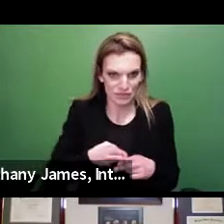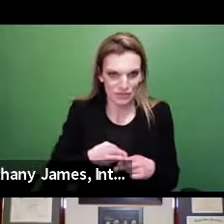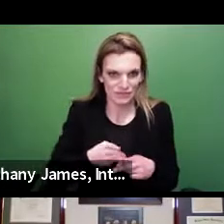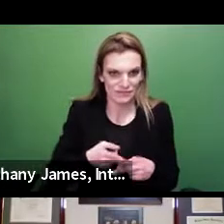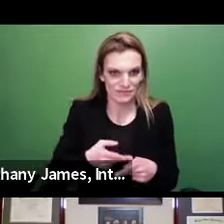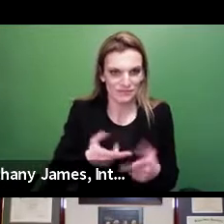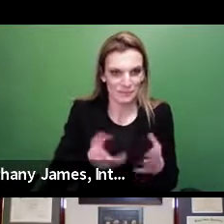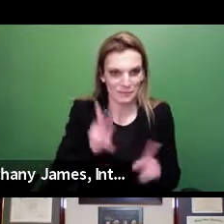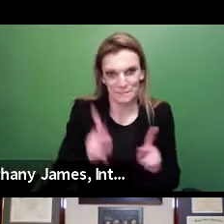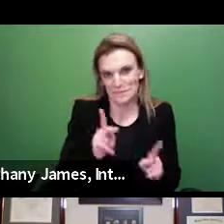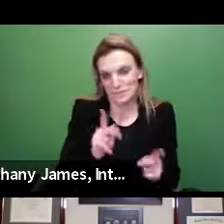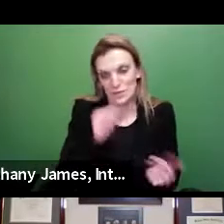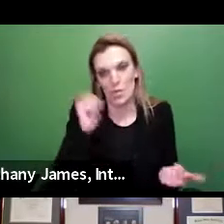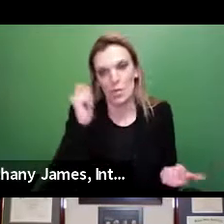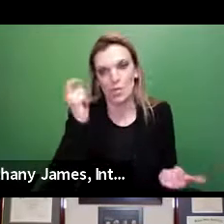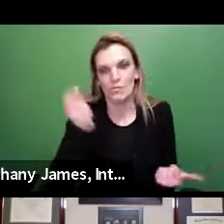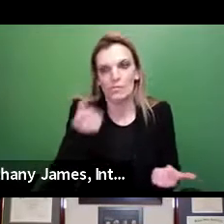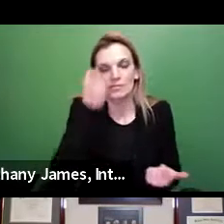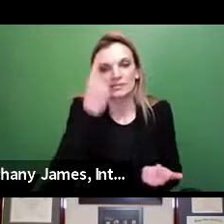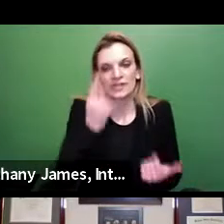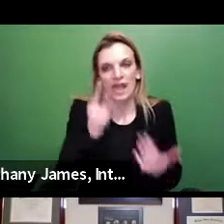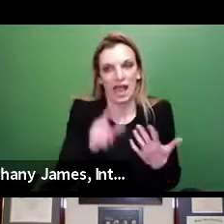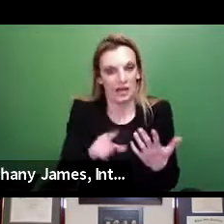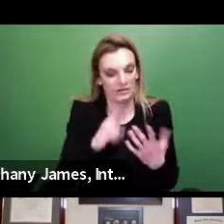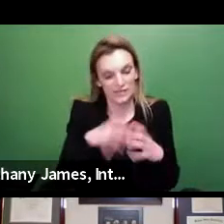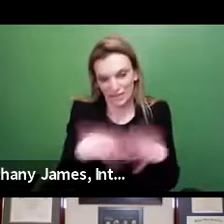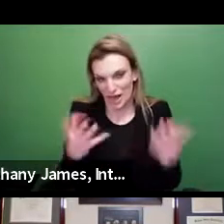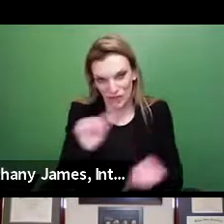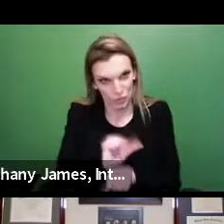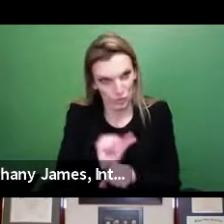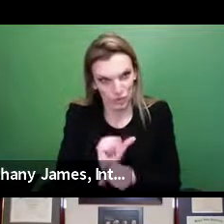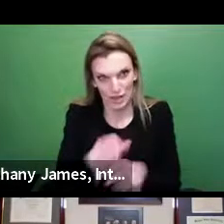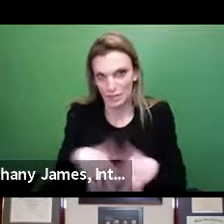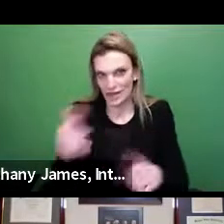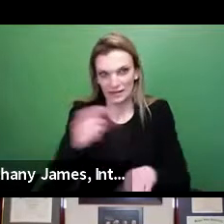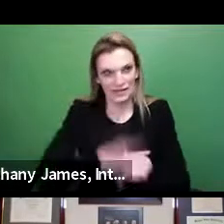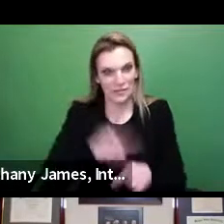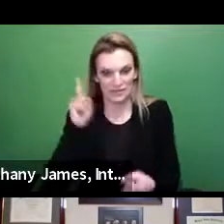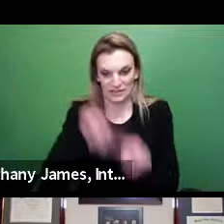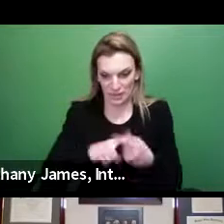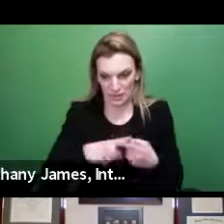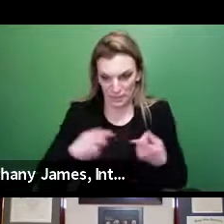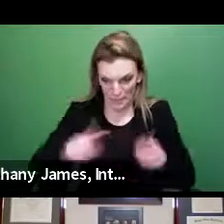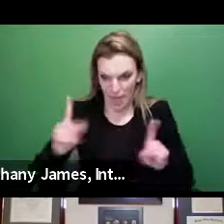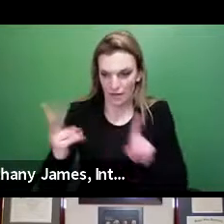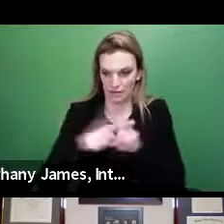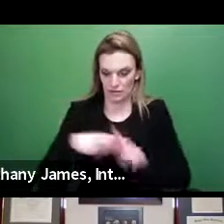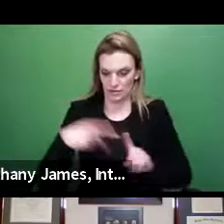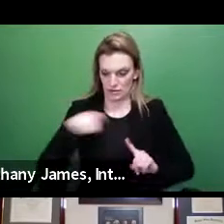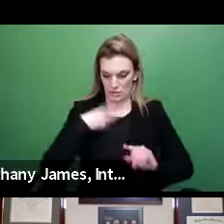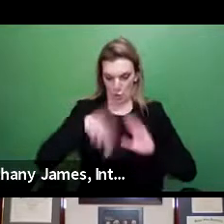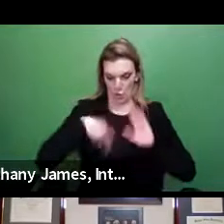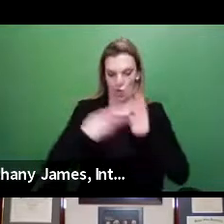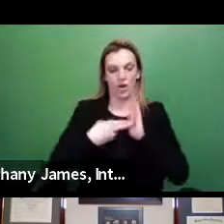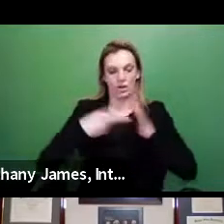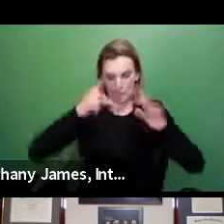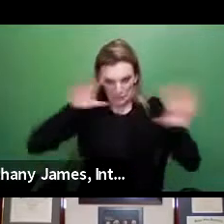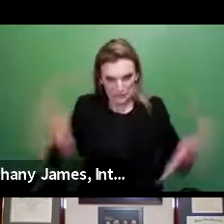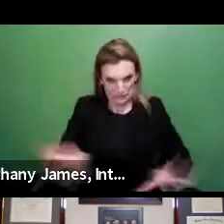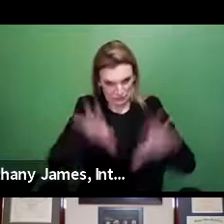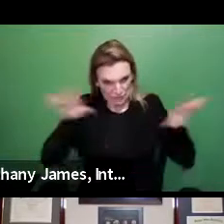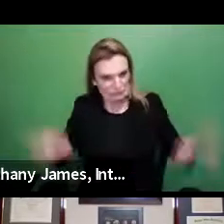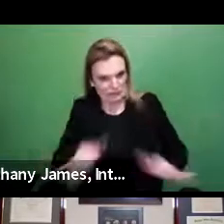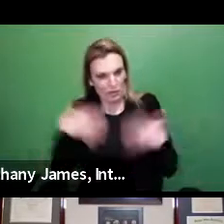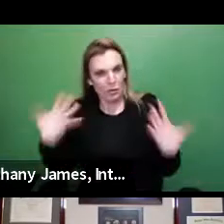don't know how much work it goes in time it goes into it until you're there. And then you realize that you just can't sit back and let